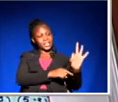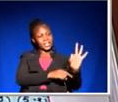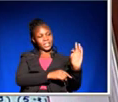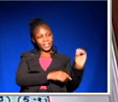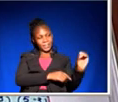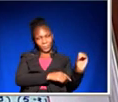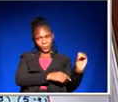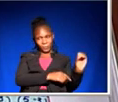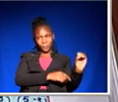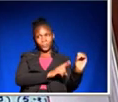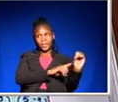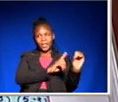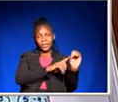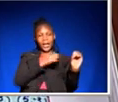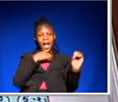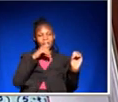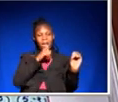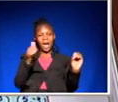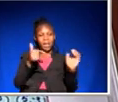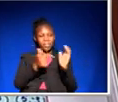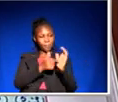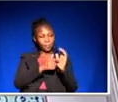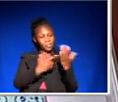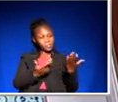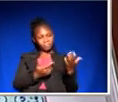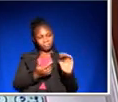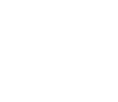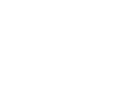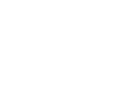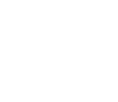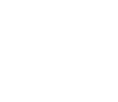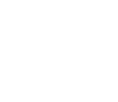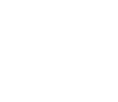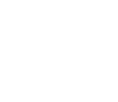can pick another point here, which is negative 2, 0.